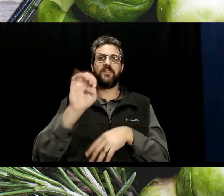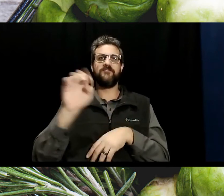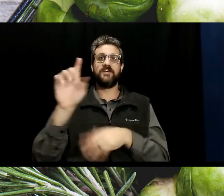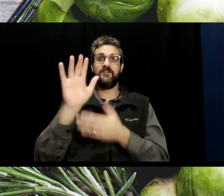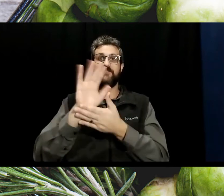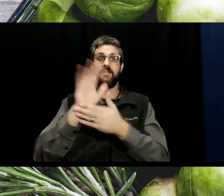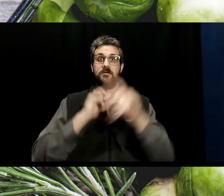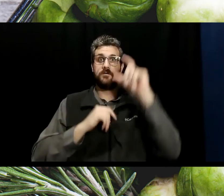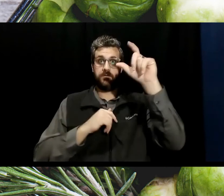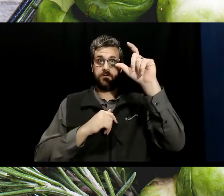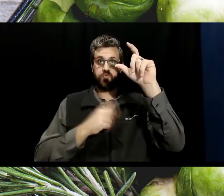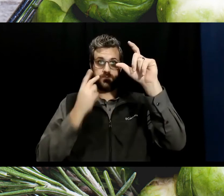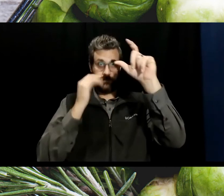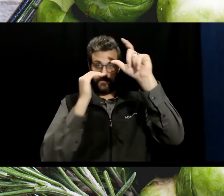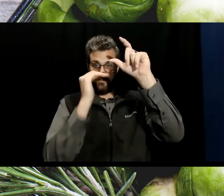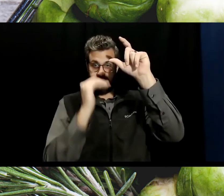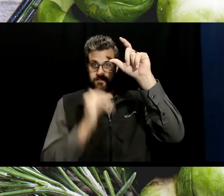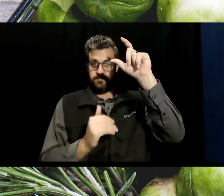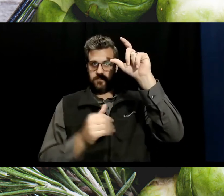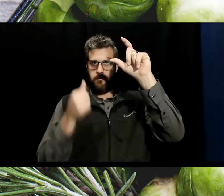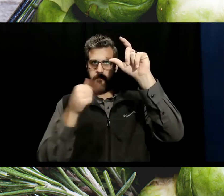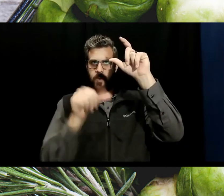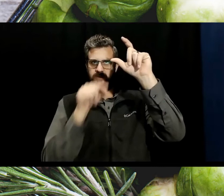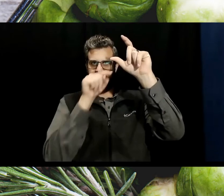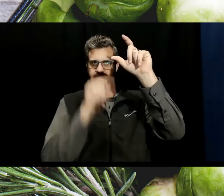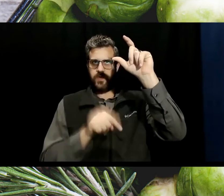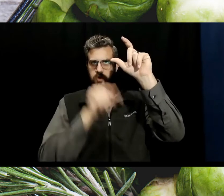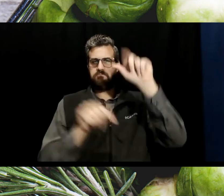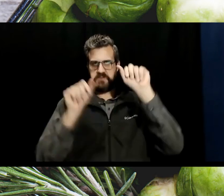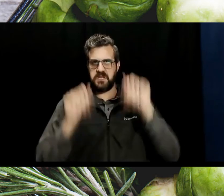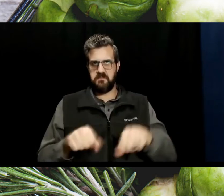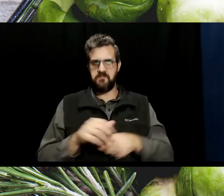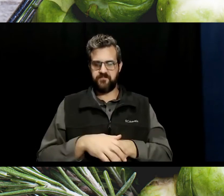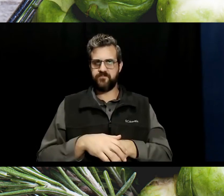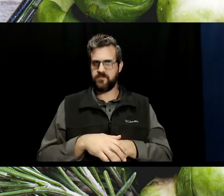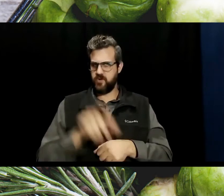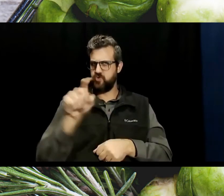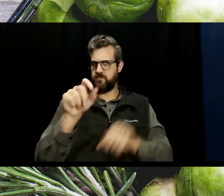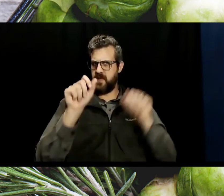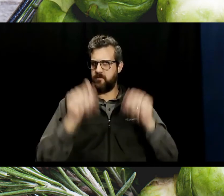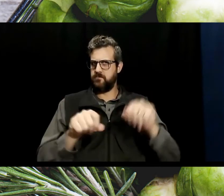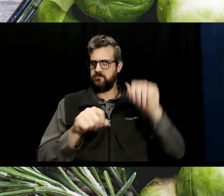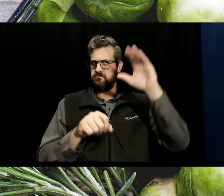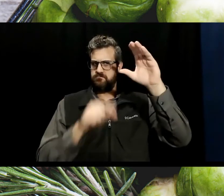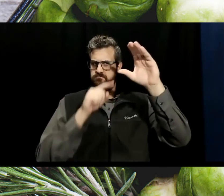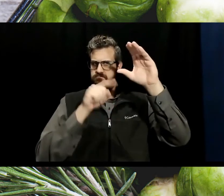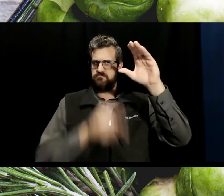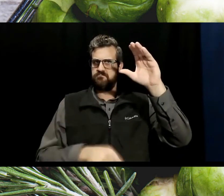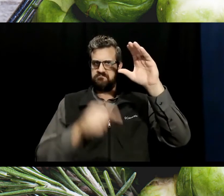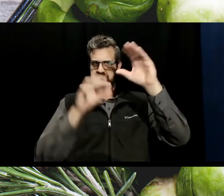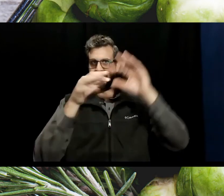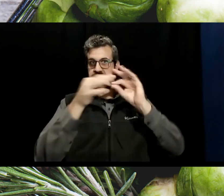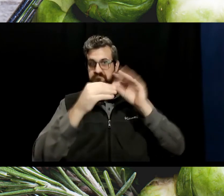videos. I have adjusted the settings, so you should be able to post pictures in the feed below those